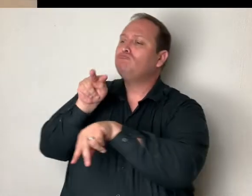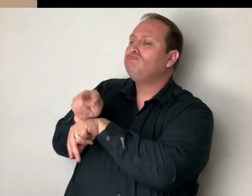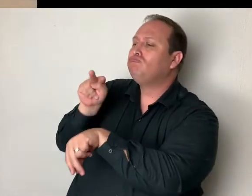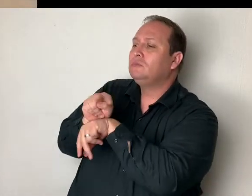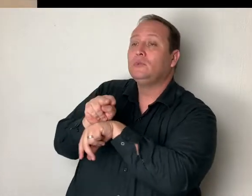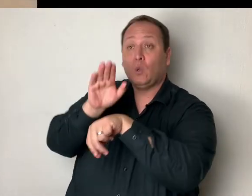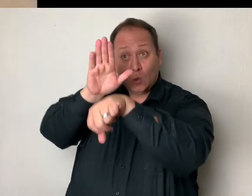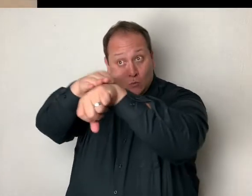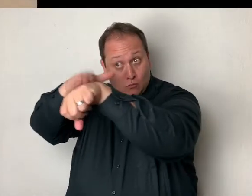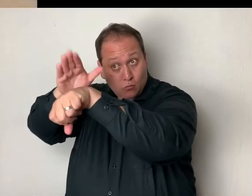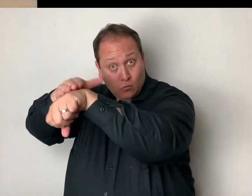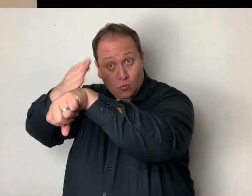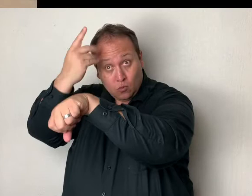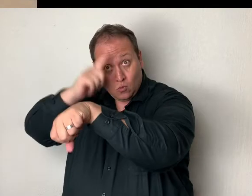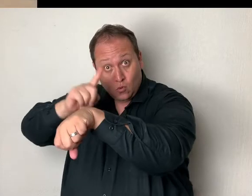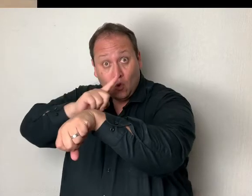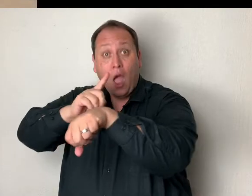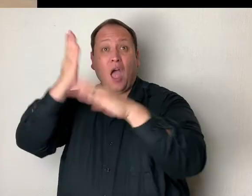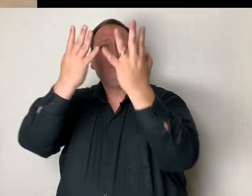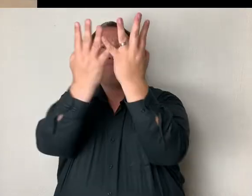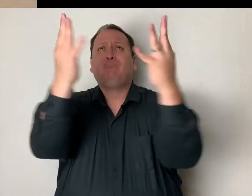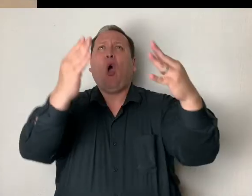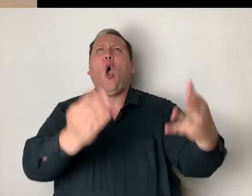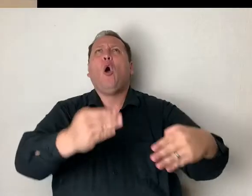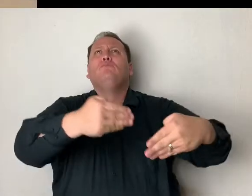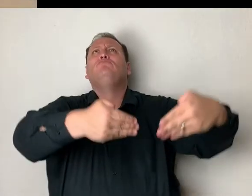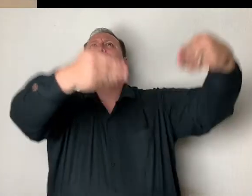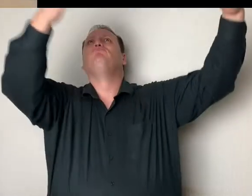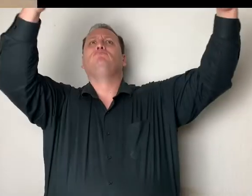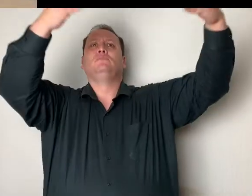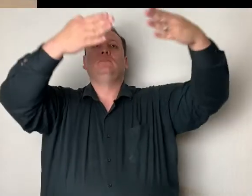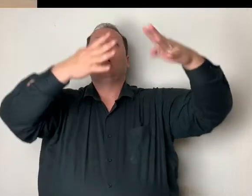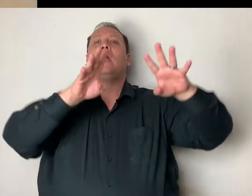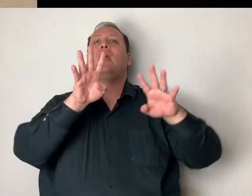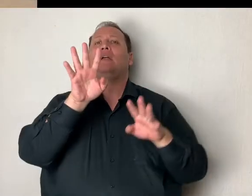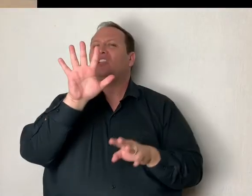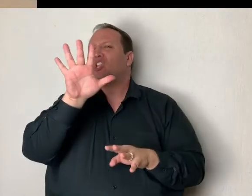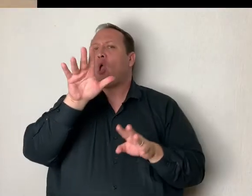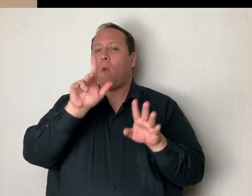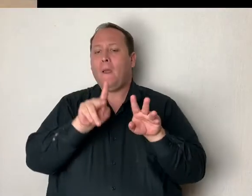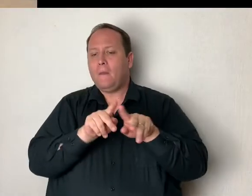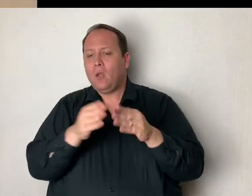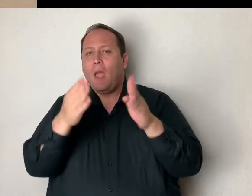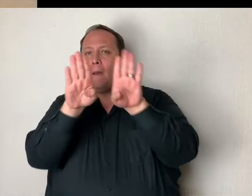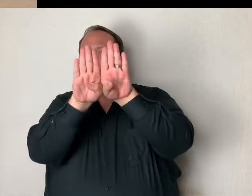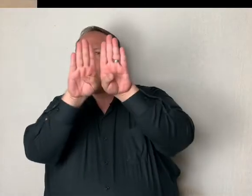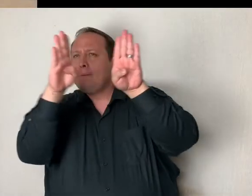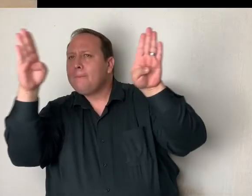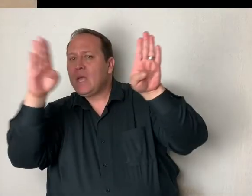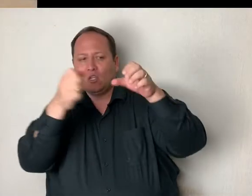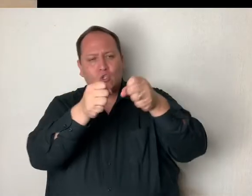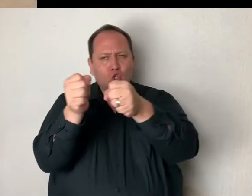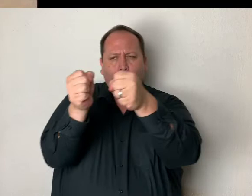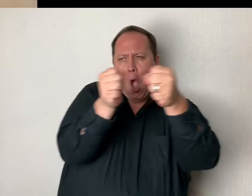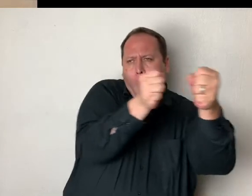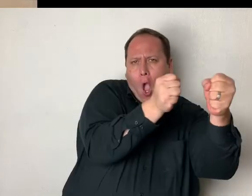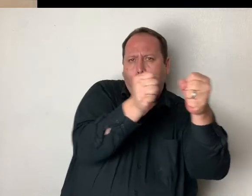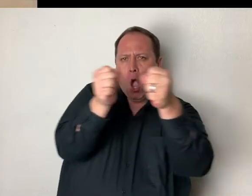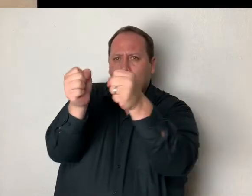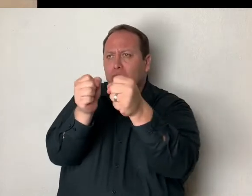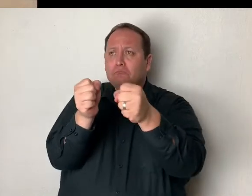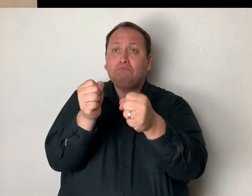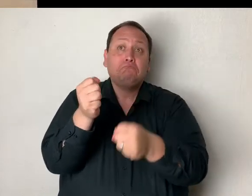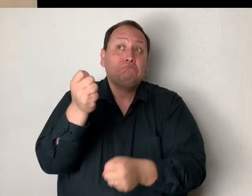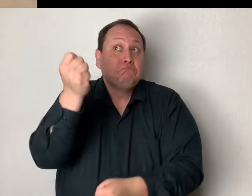tall walls and crack open a 50-foot long gate, rolling gate. It was a small interaction. It helped with